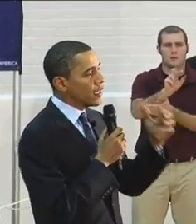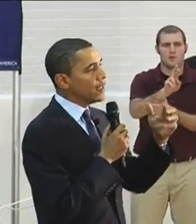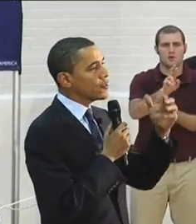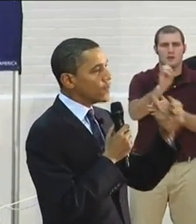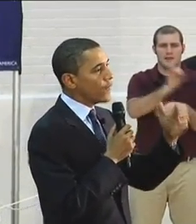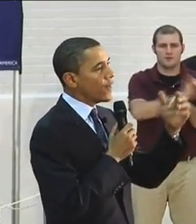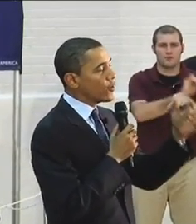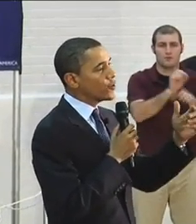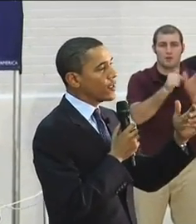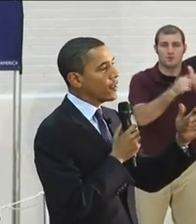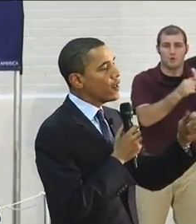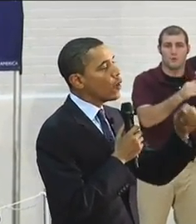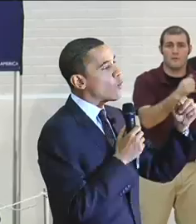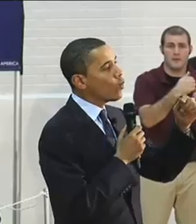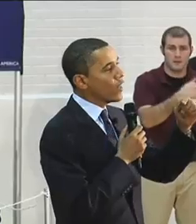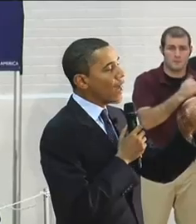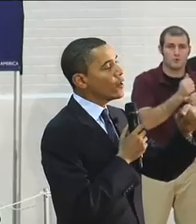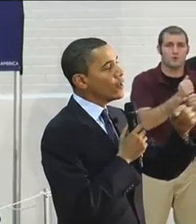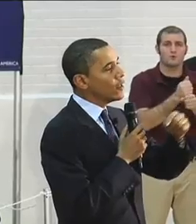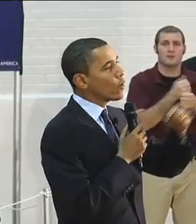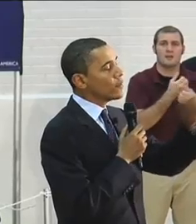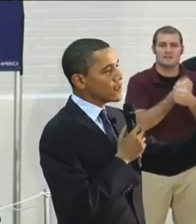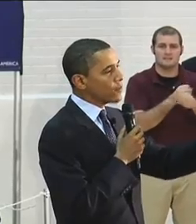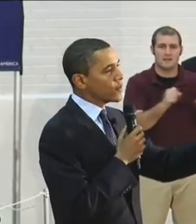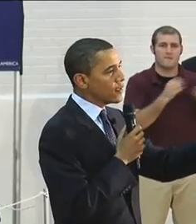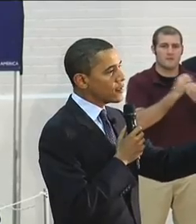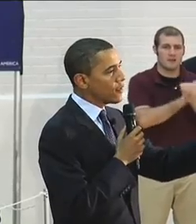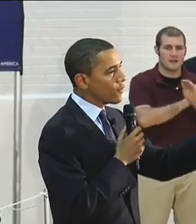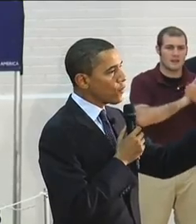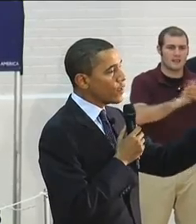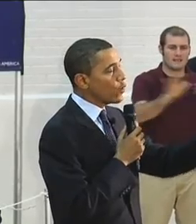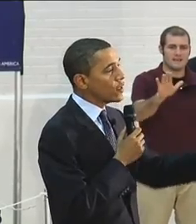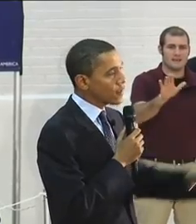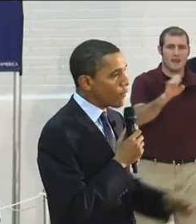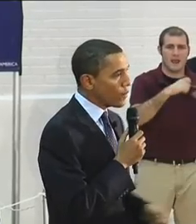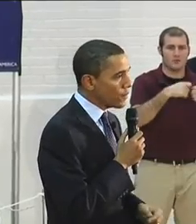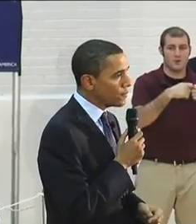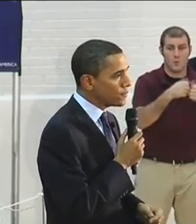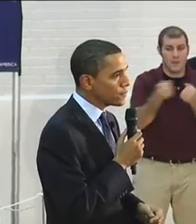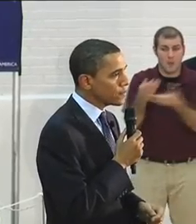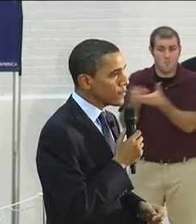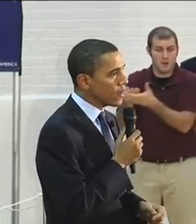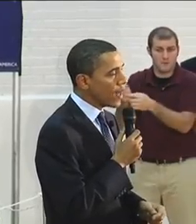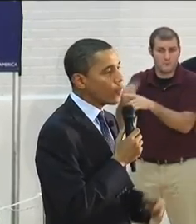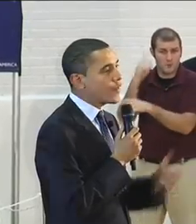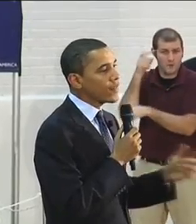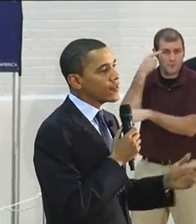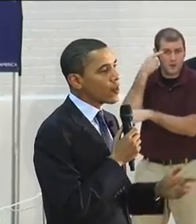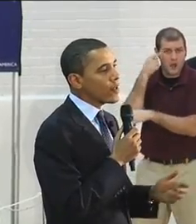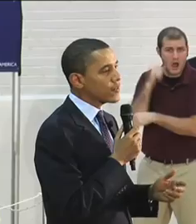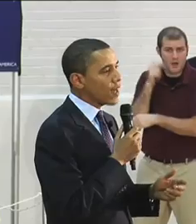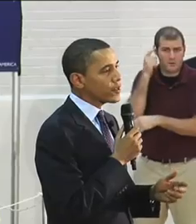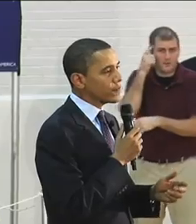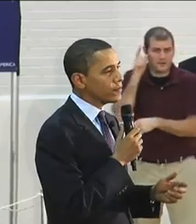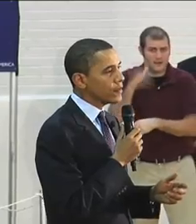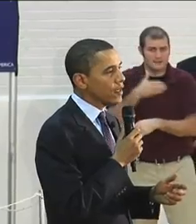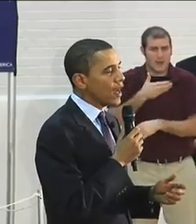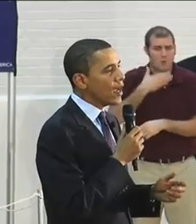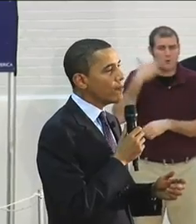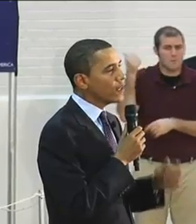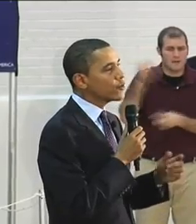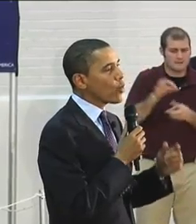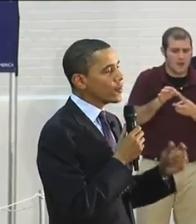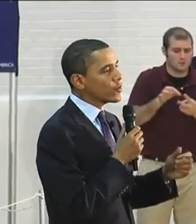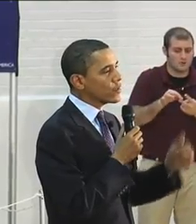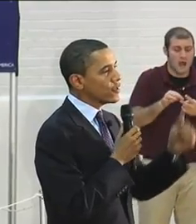produce clean, safe energy without enormous subsidies from the U.S. government, I don't think that's the best option.